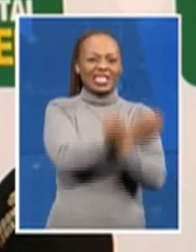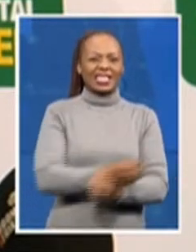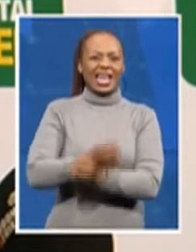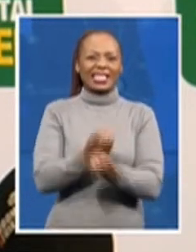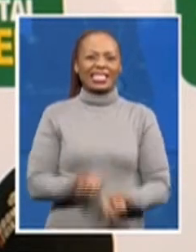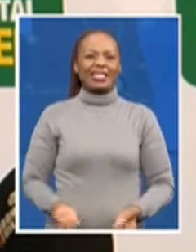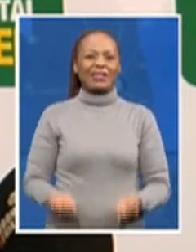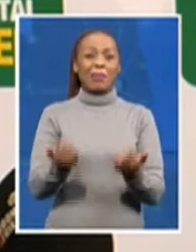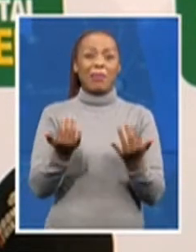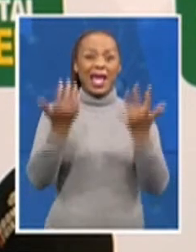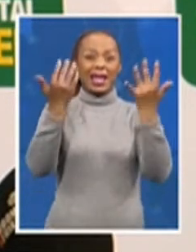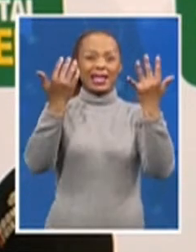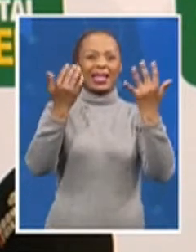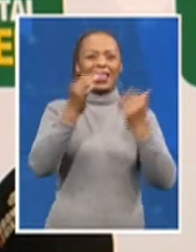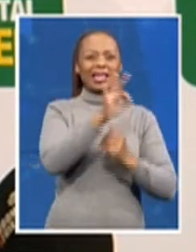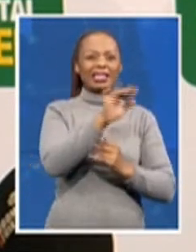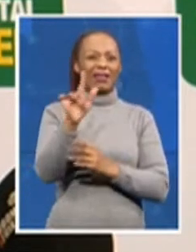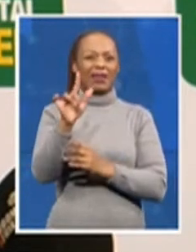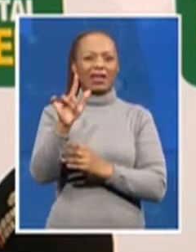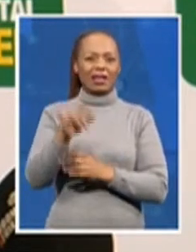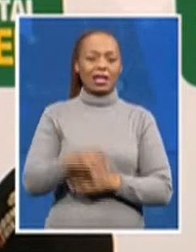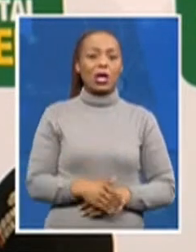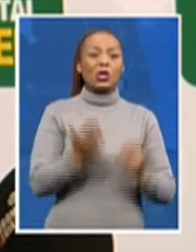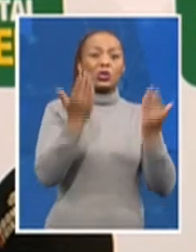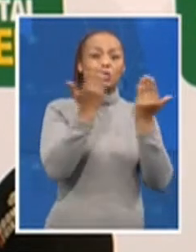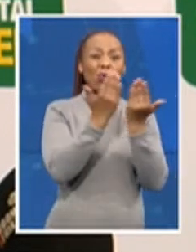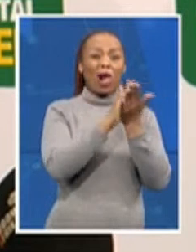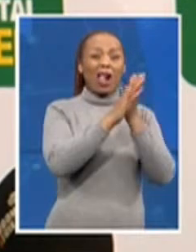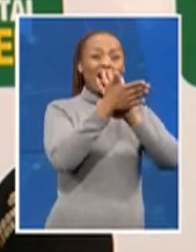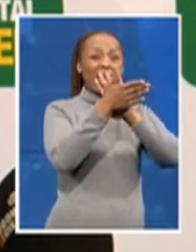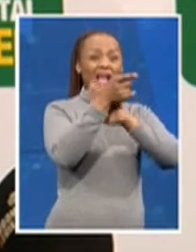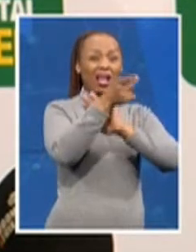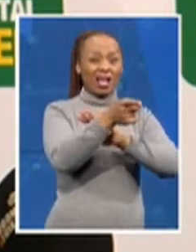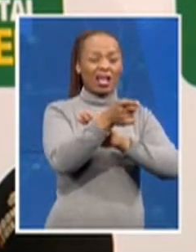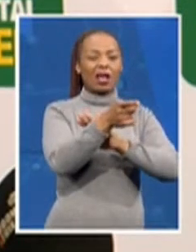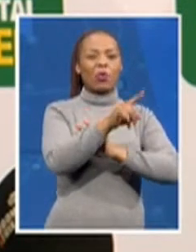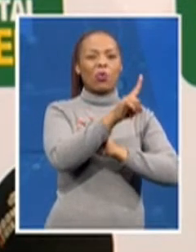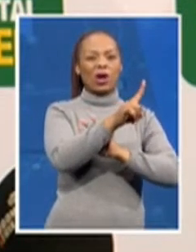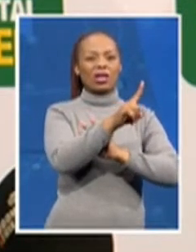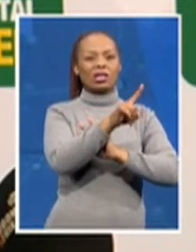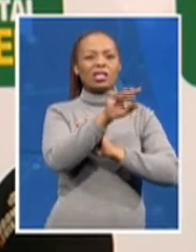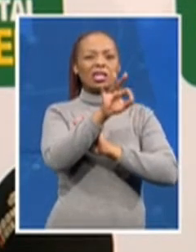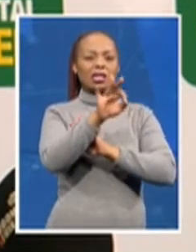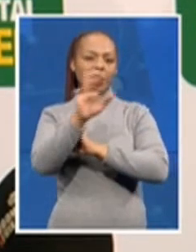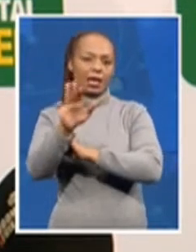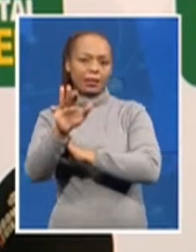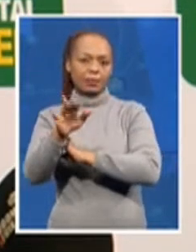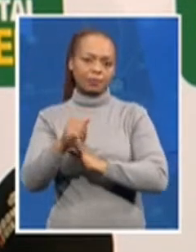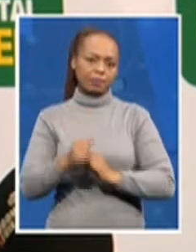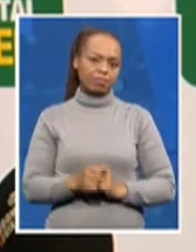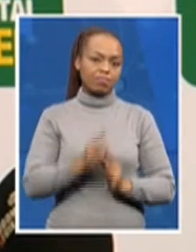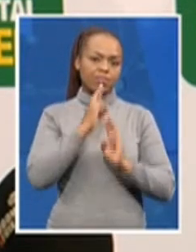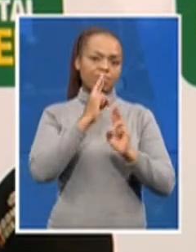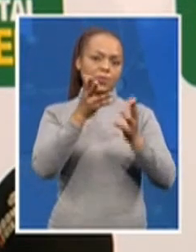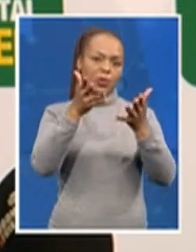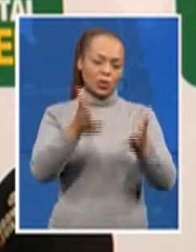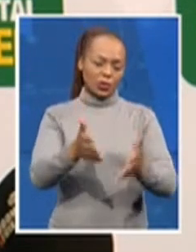schools vandalized 139. Apart from the physical destruction of